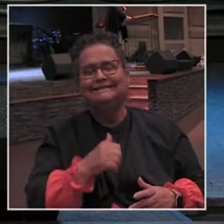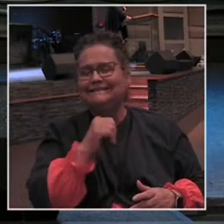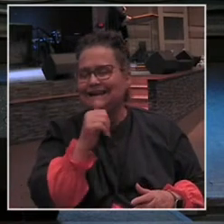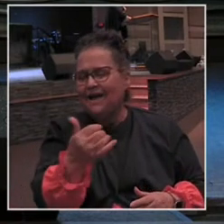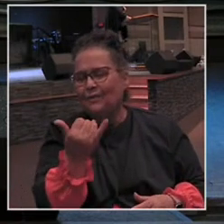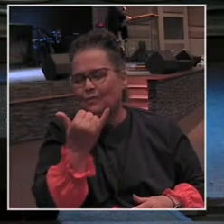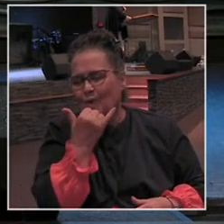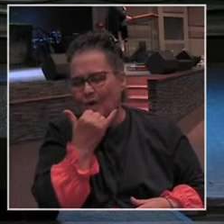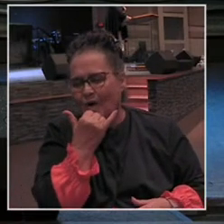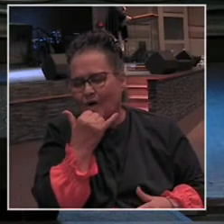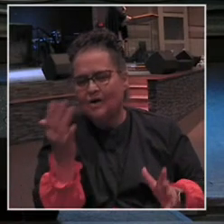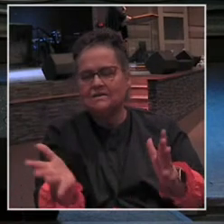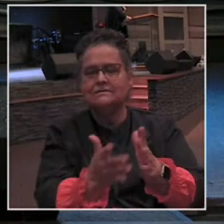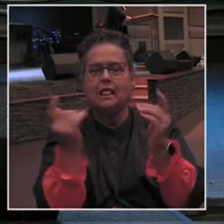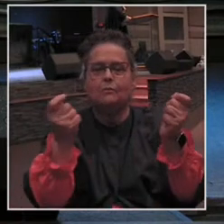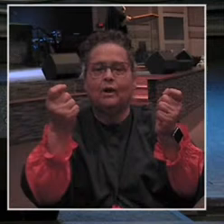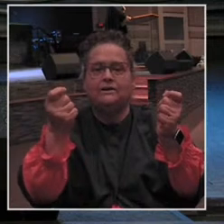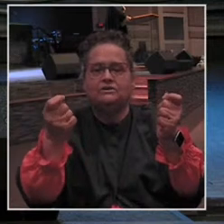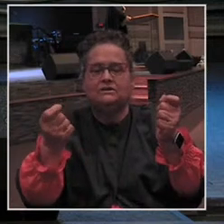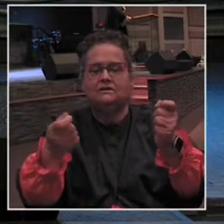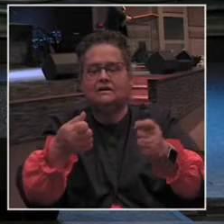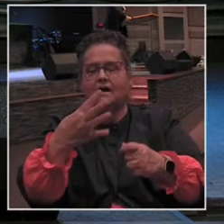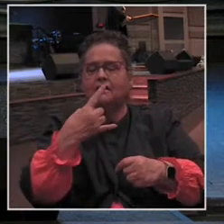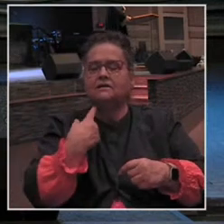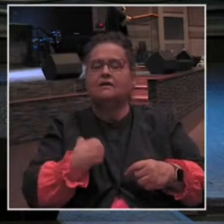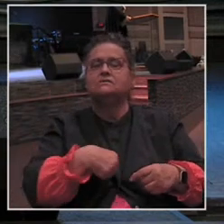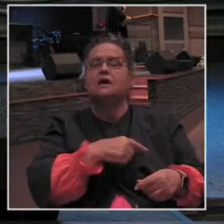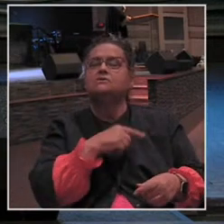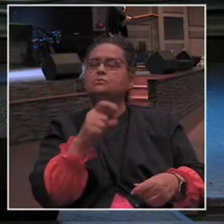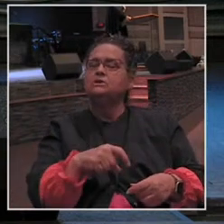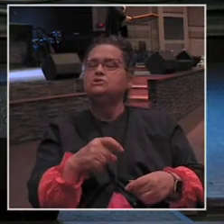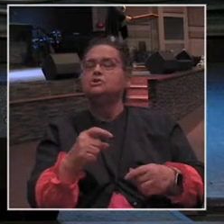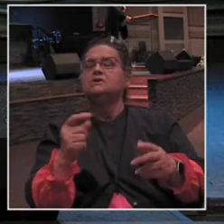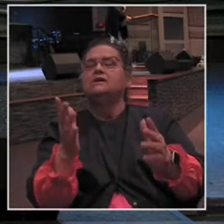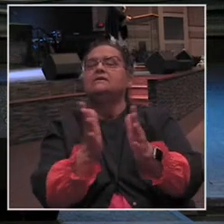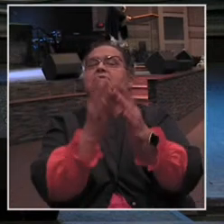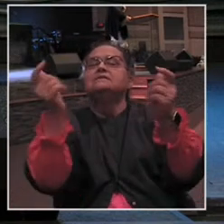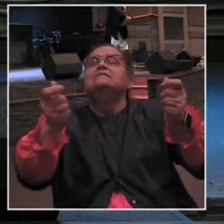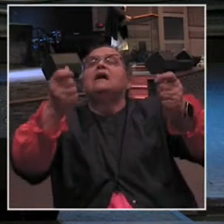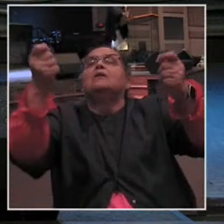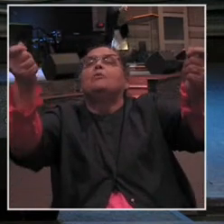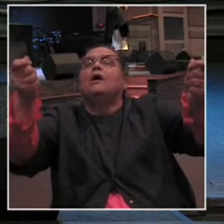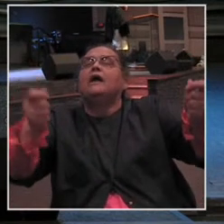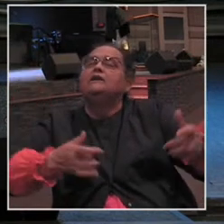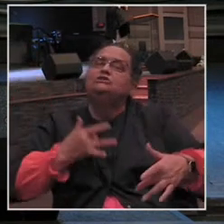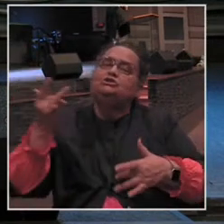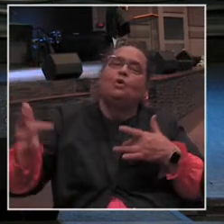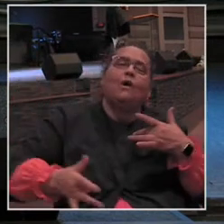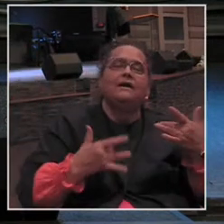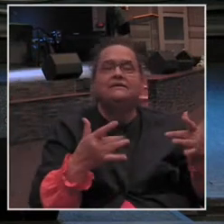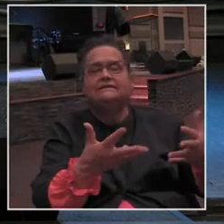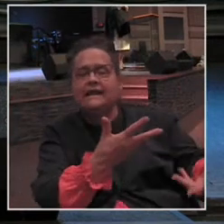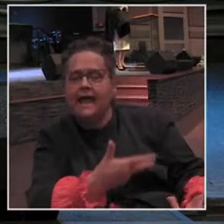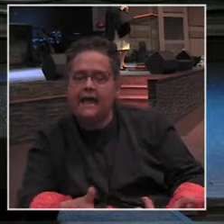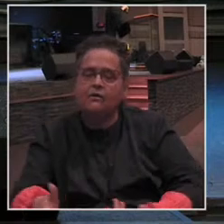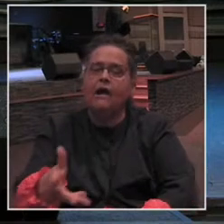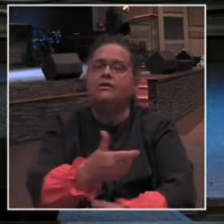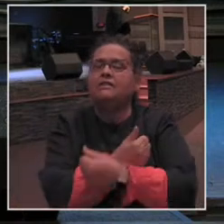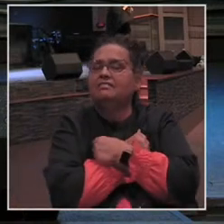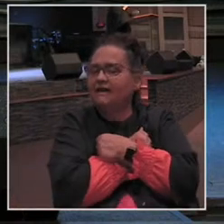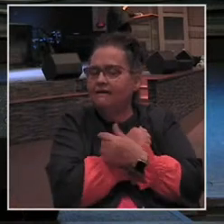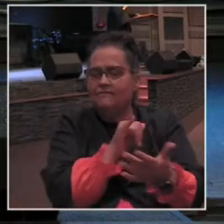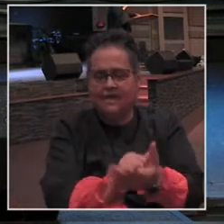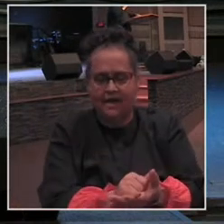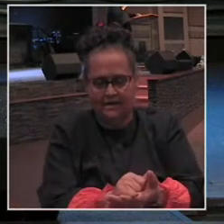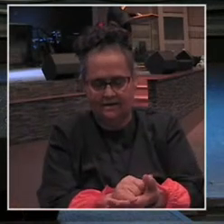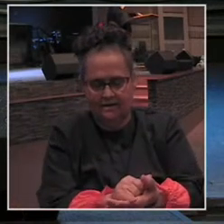wrong with celebrations and all of that. God tells us that we should celebrate. We should be joyous and hang out with each other and love that.